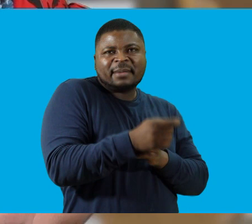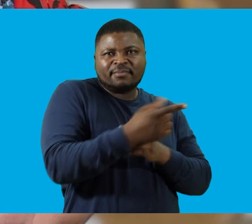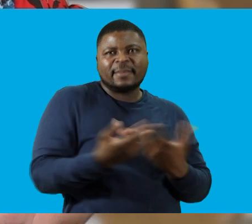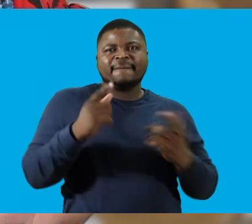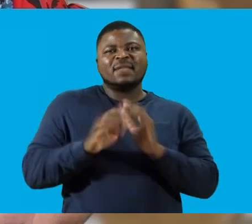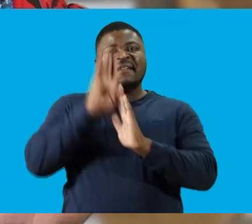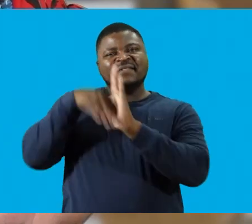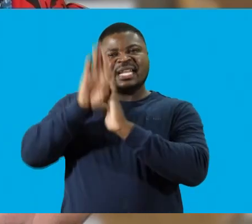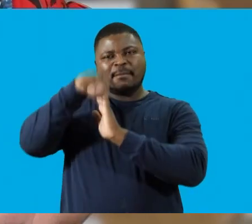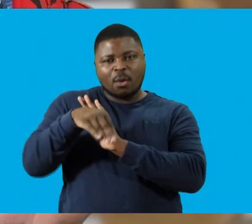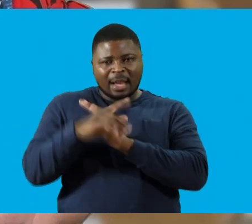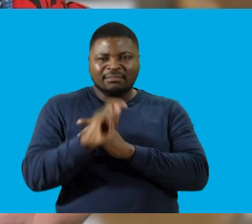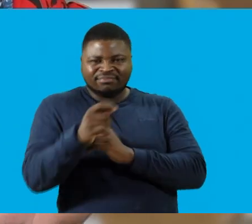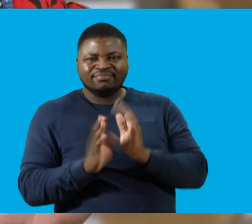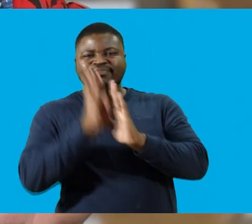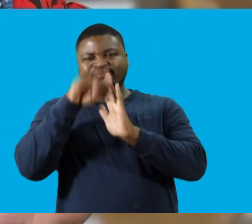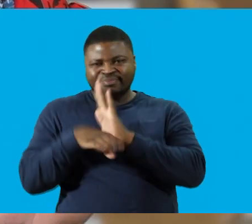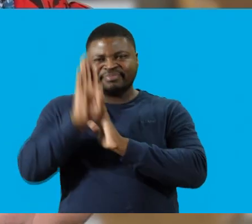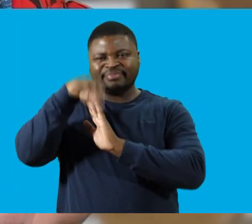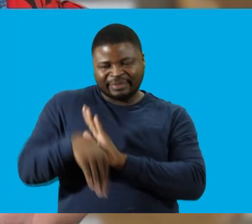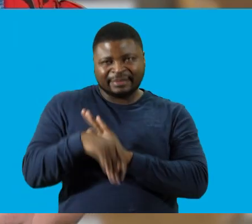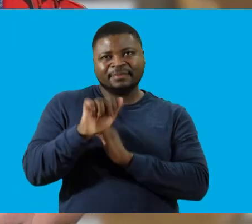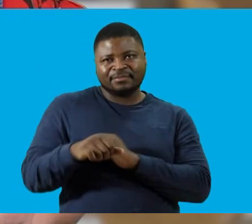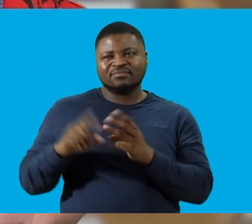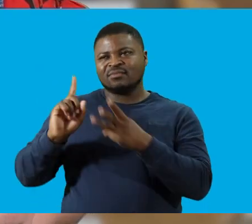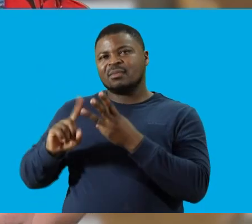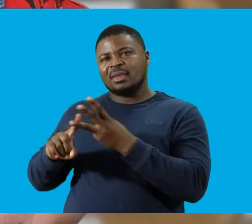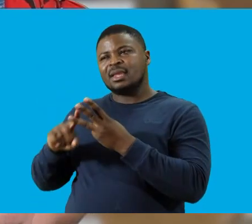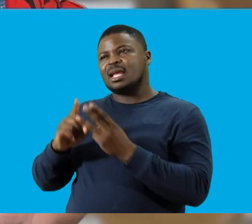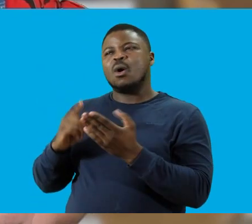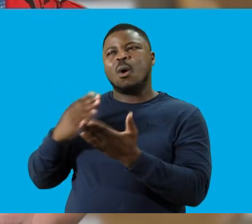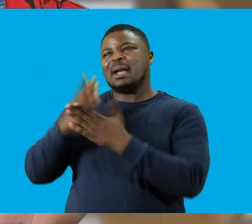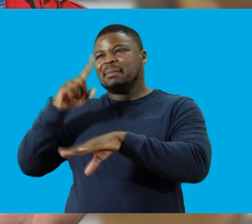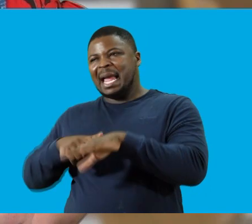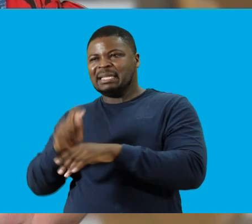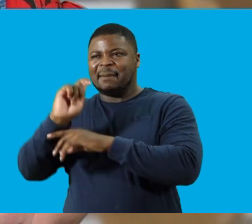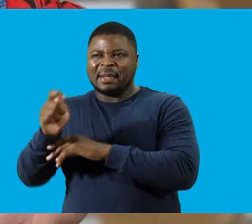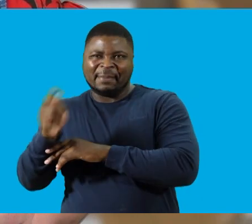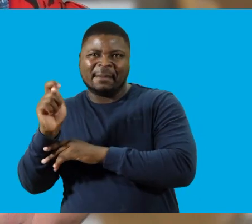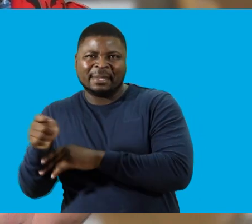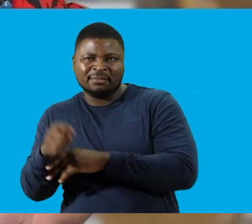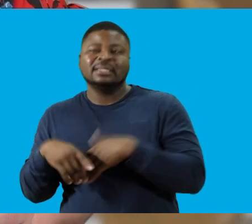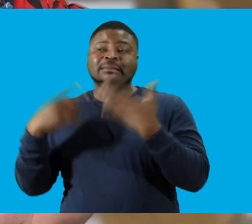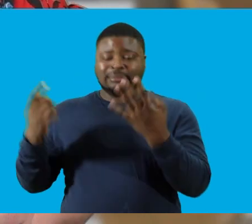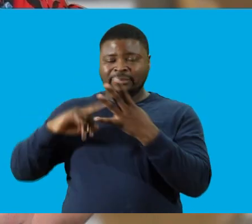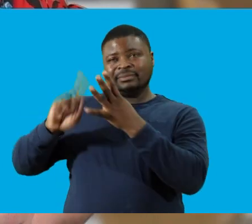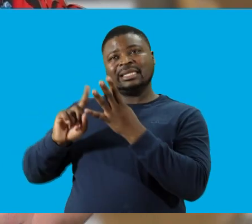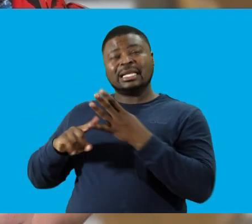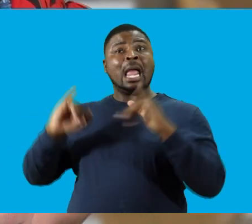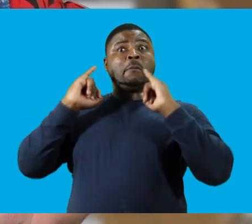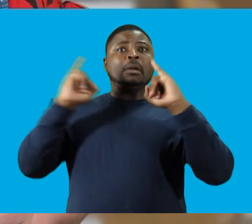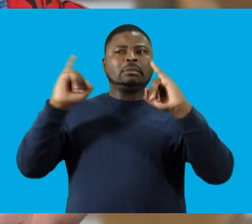different amount. Occasional, once in a while. And then emergency is for